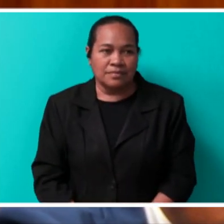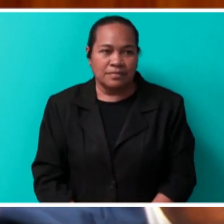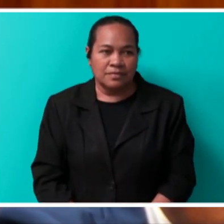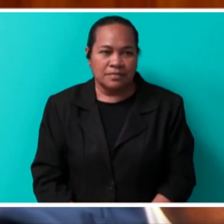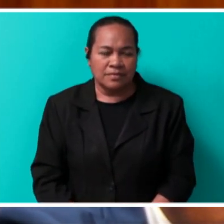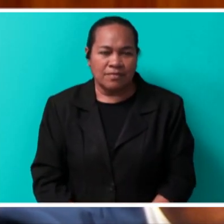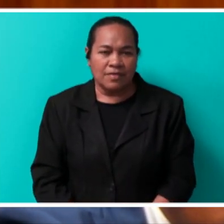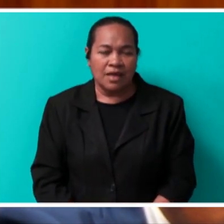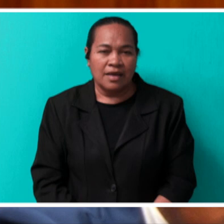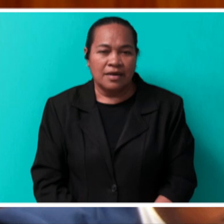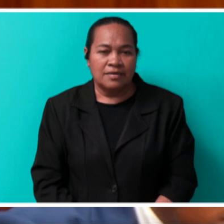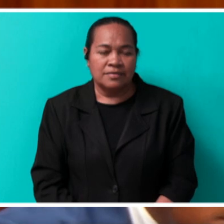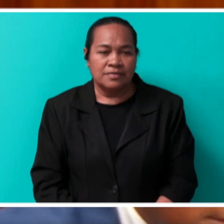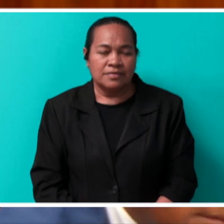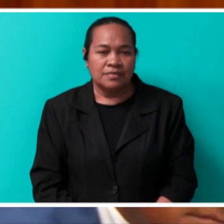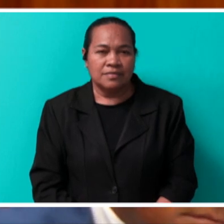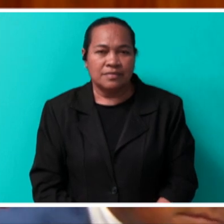Mr. Speaker, sir,